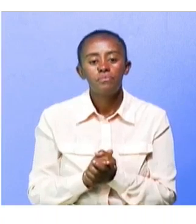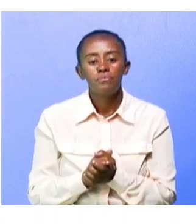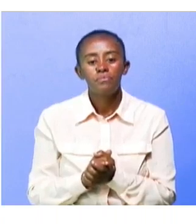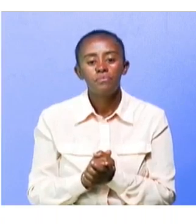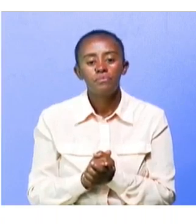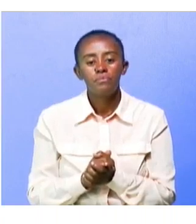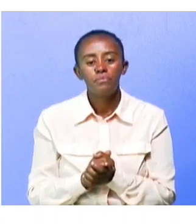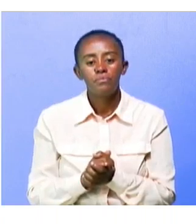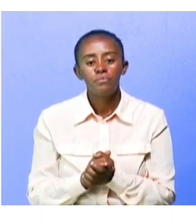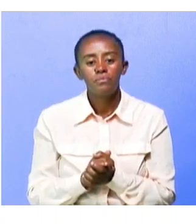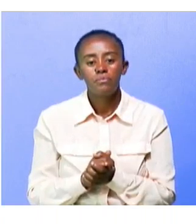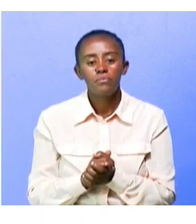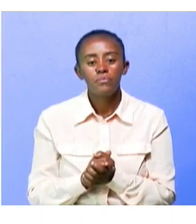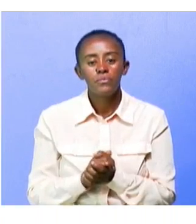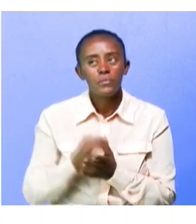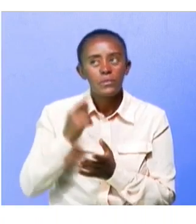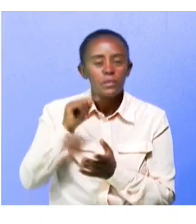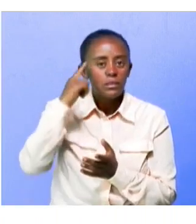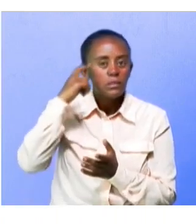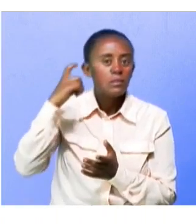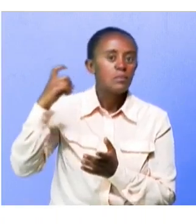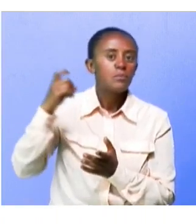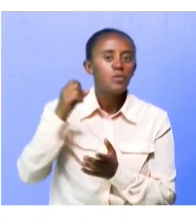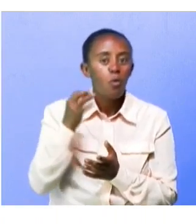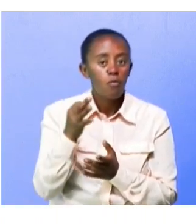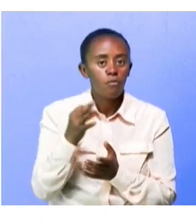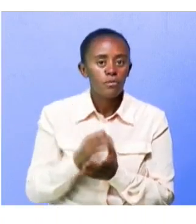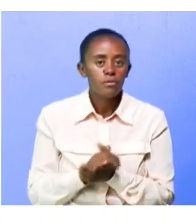the dreams of